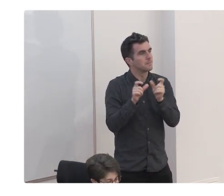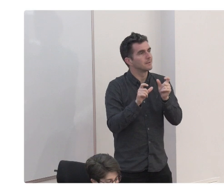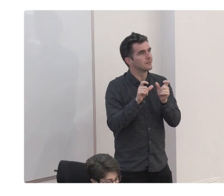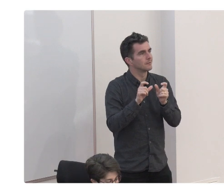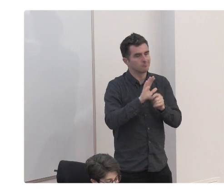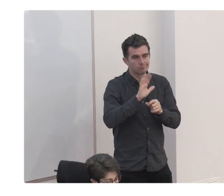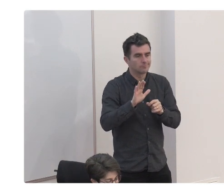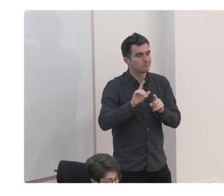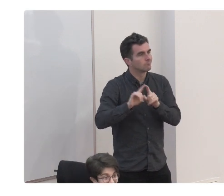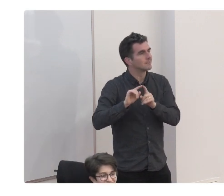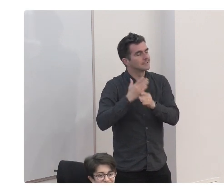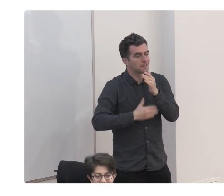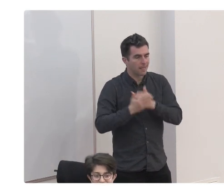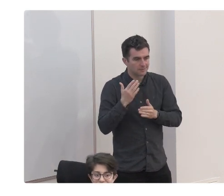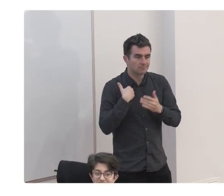very much.